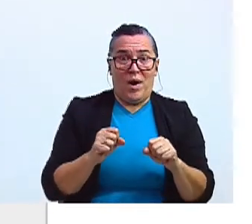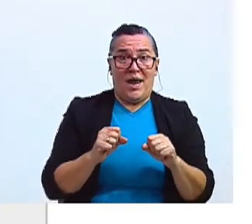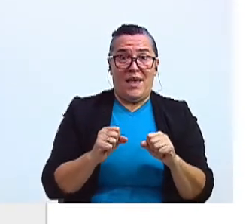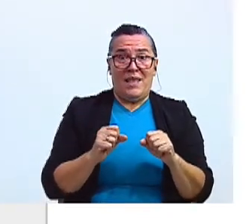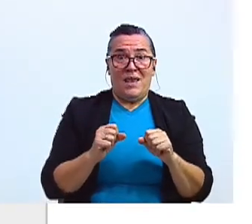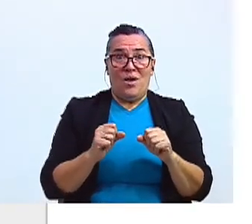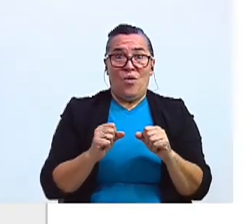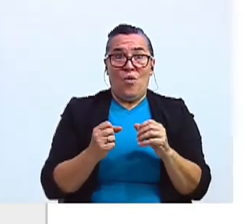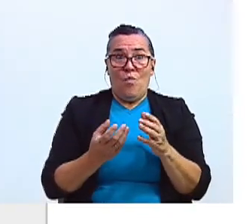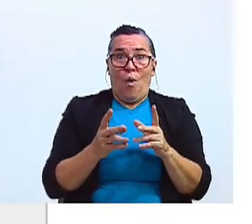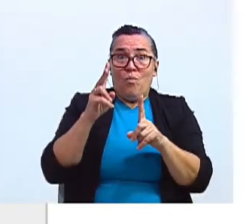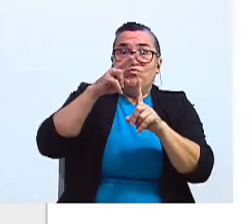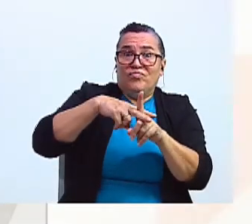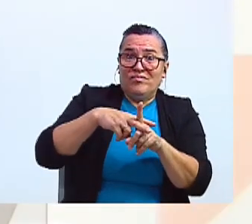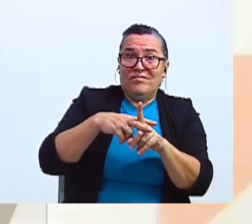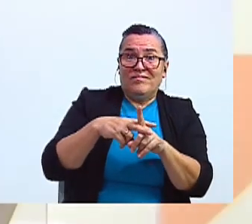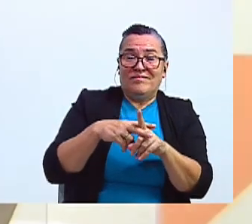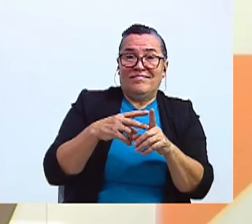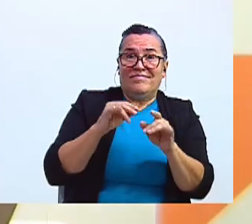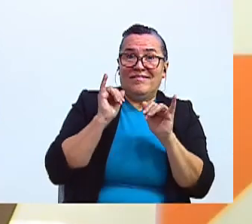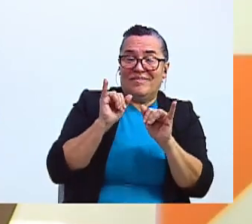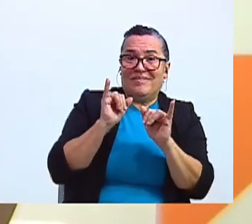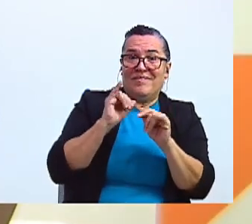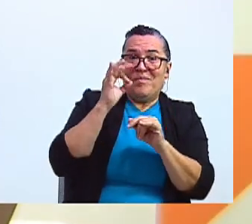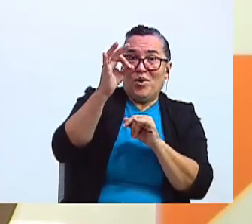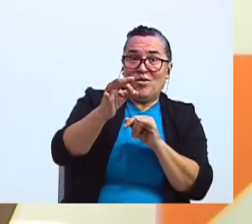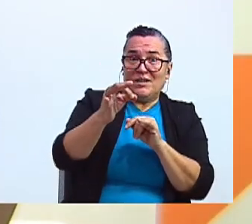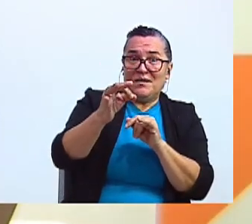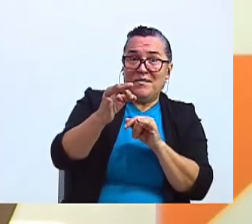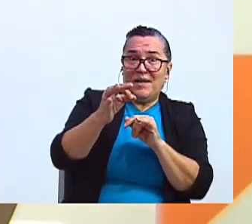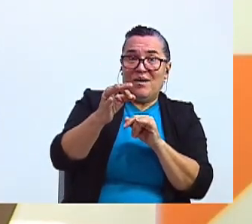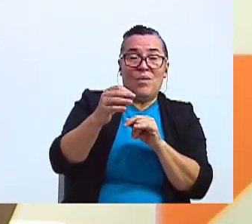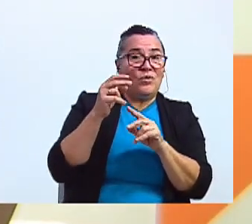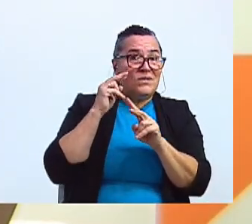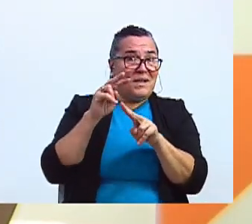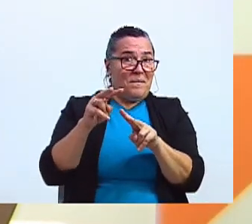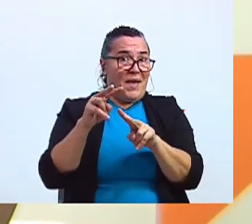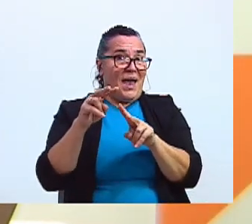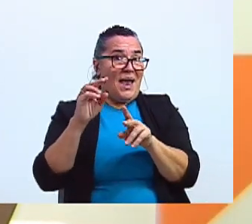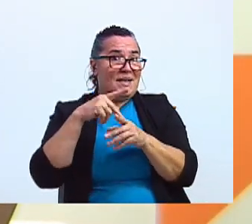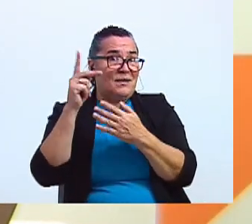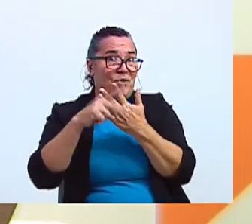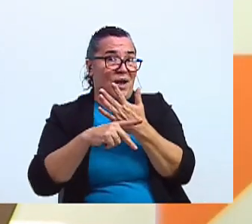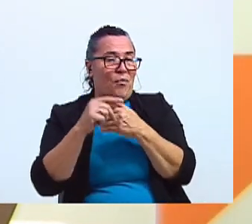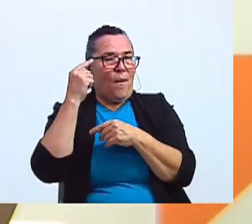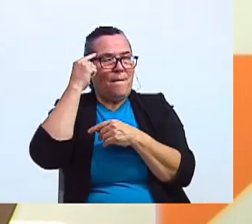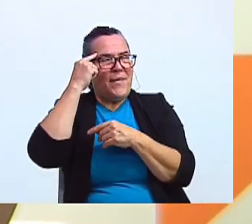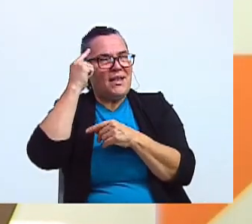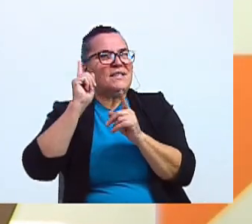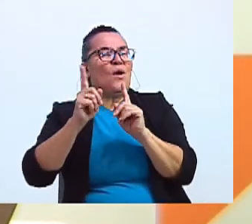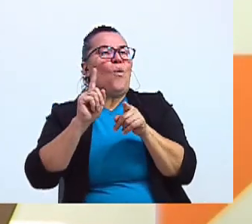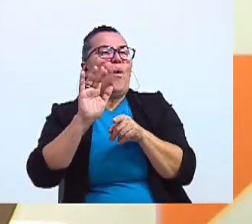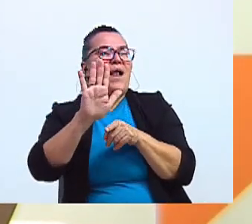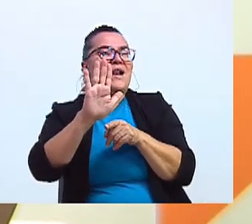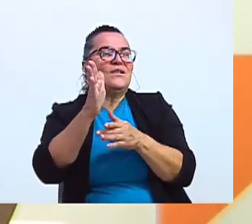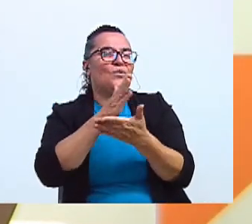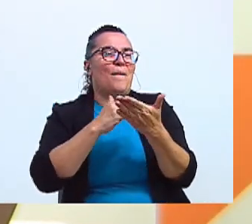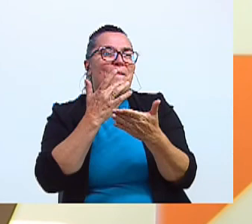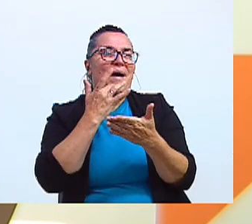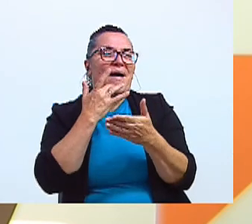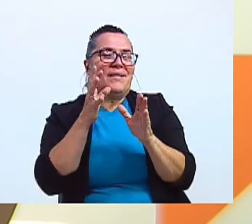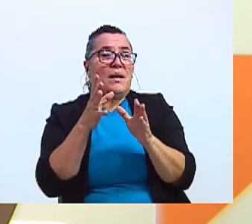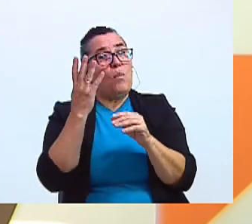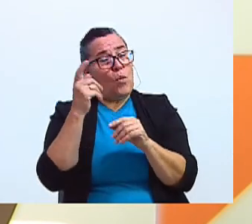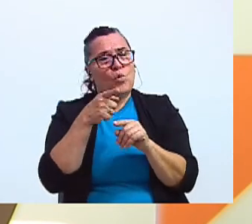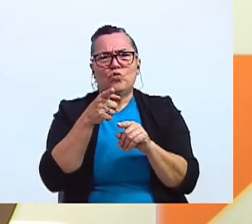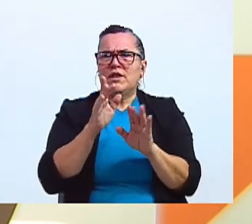next time you watch this TV program? Okay, think about it because you did